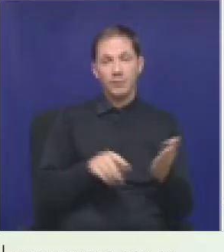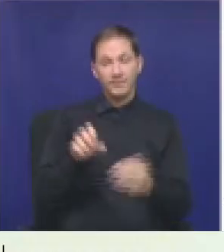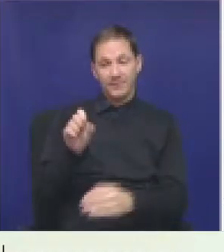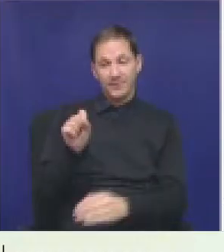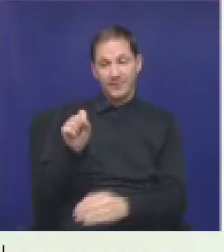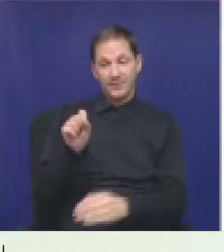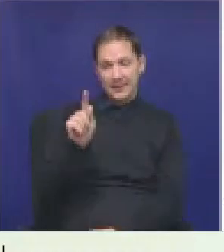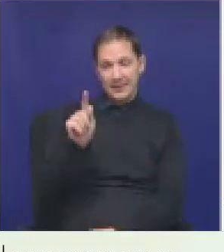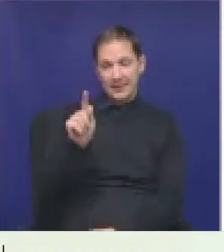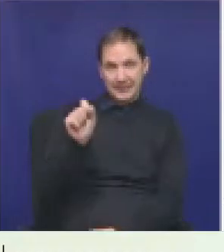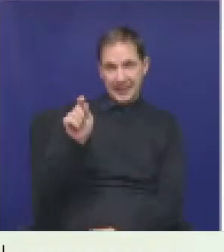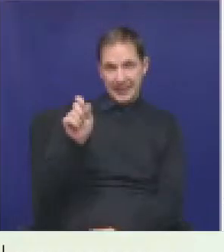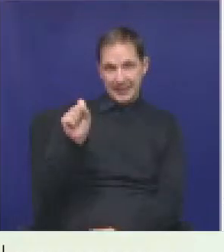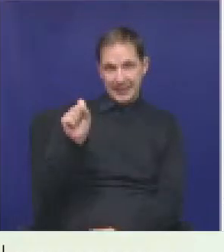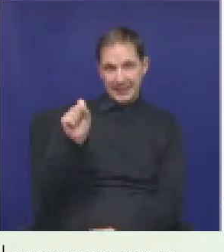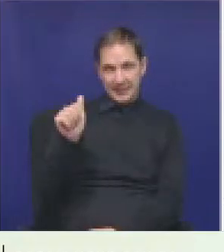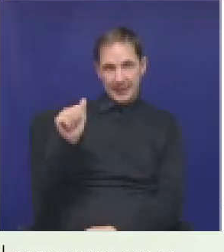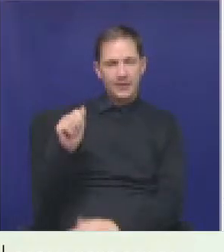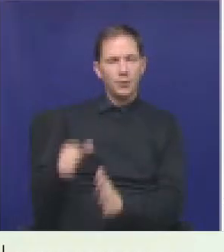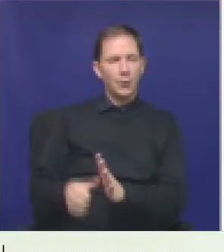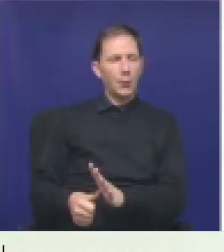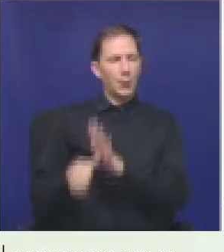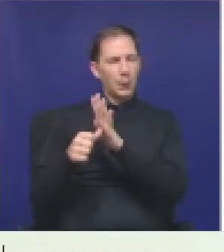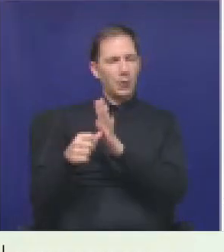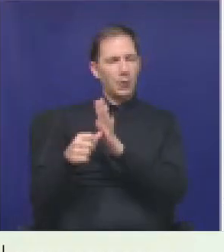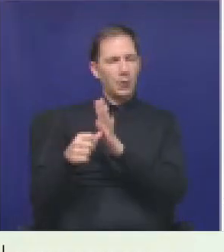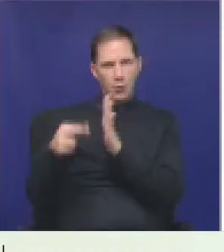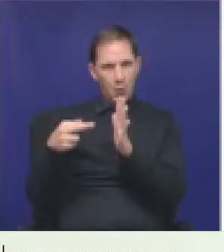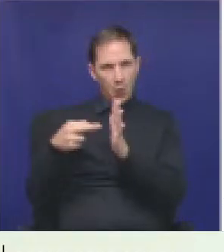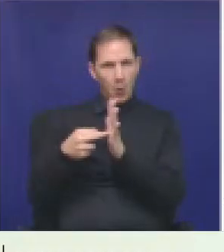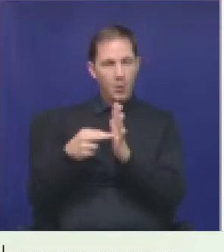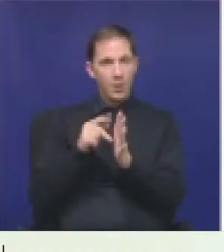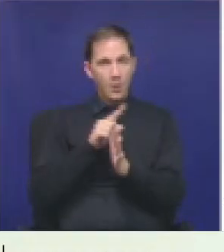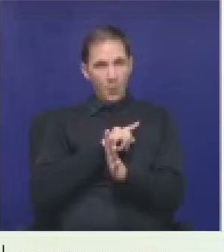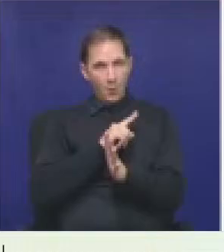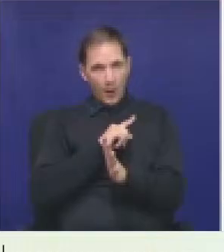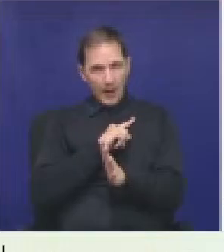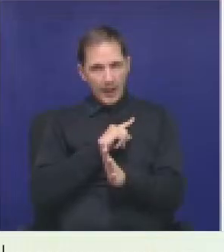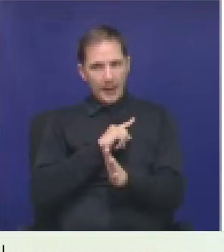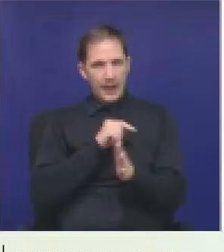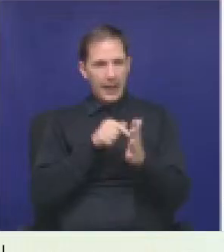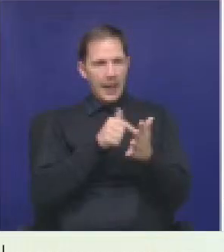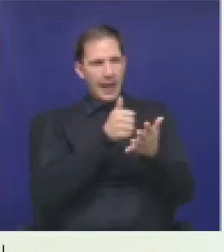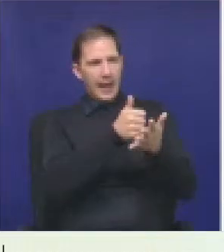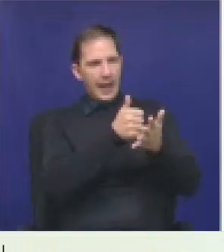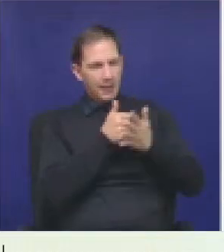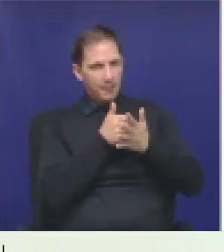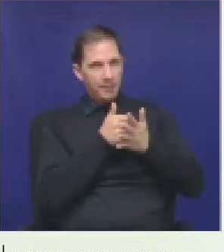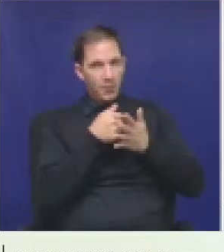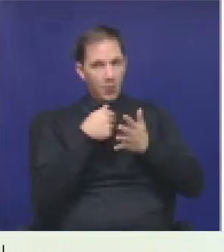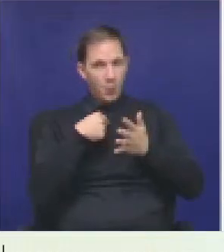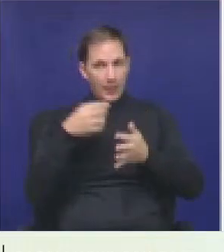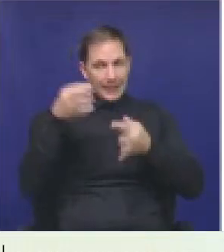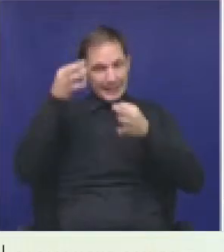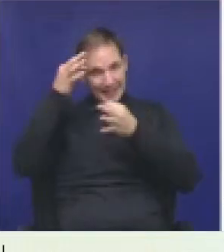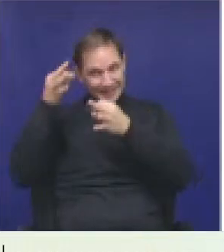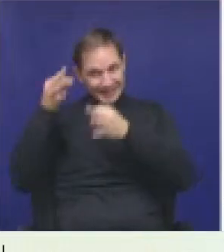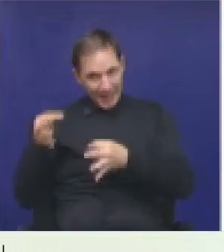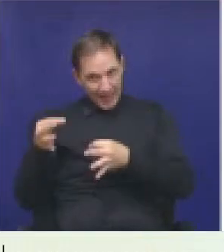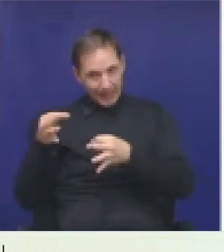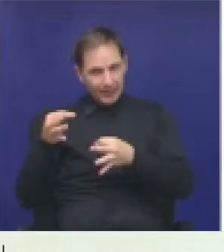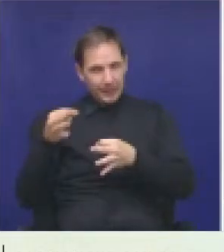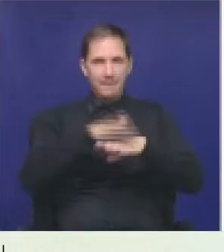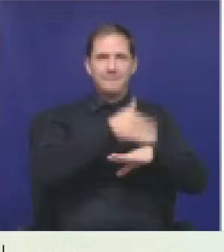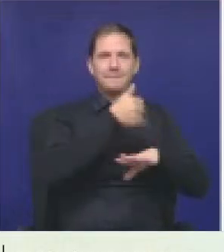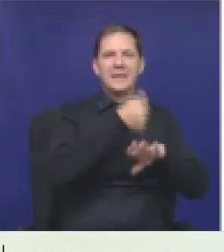official statistics that inform evidence-based decision-making, which enables government to monitor service